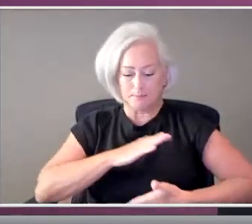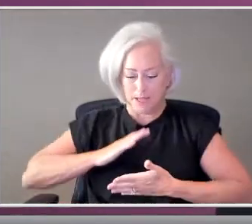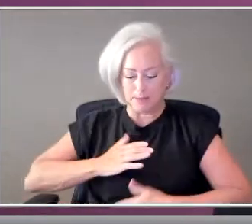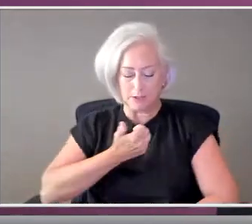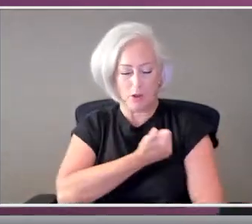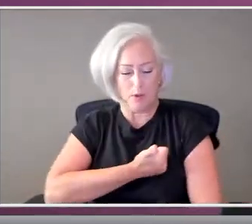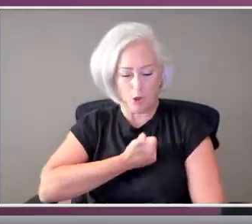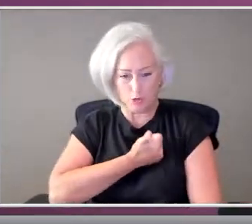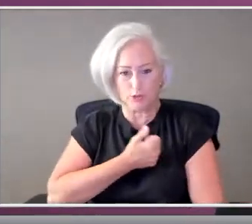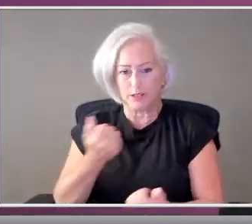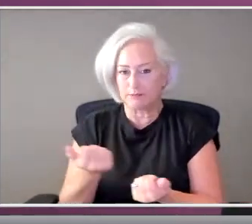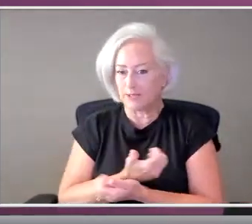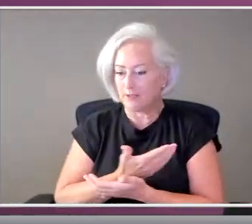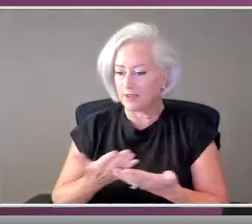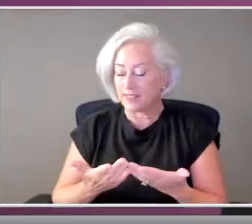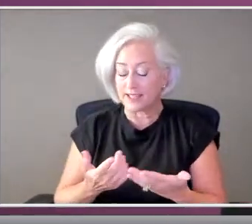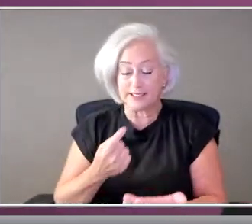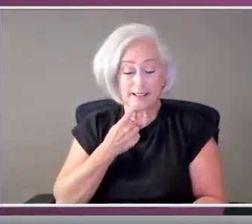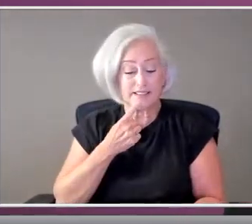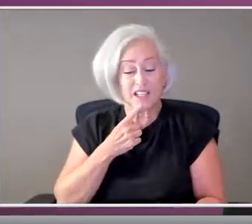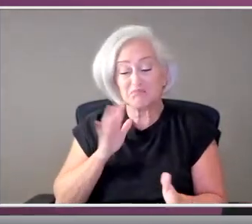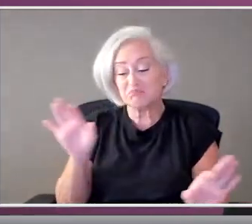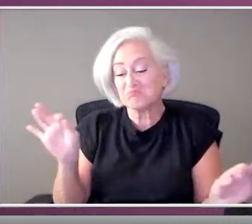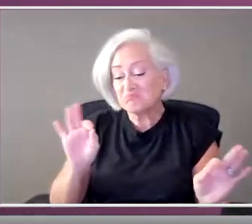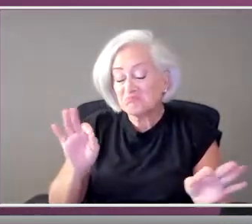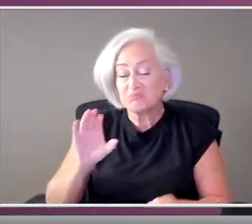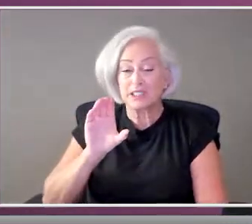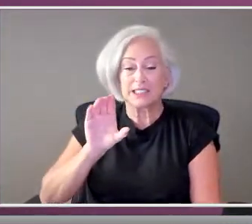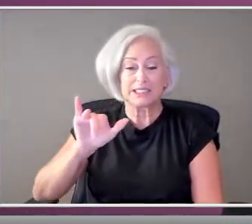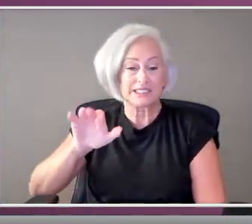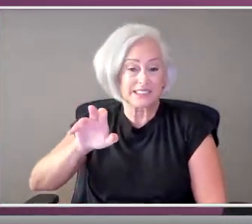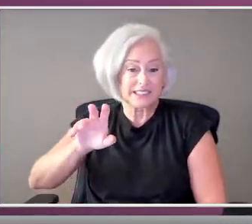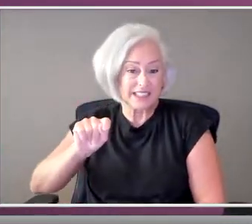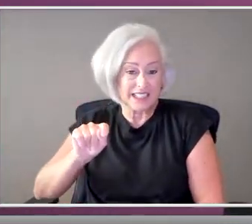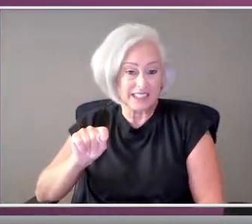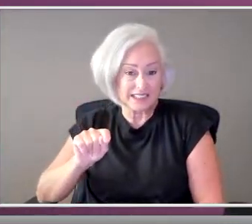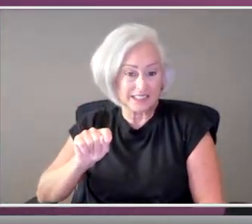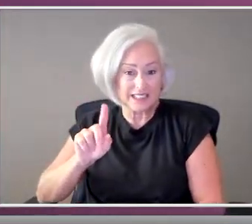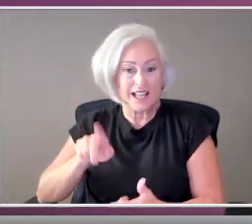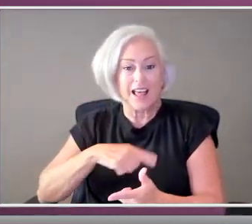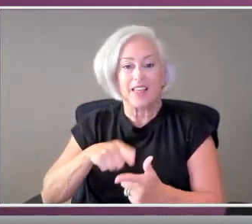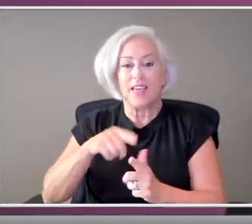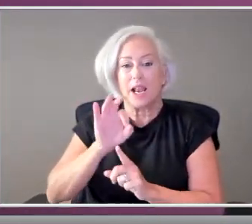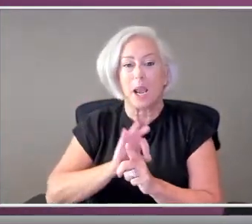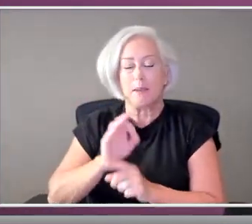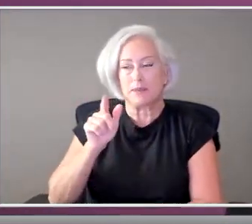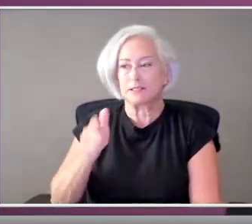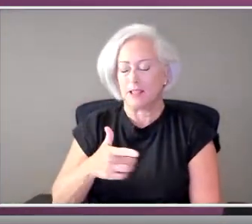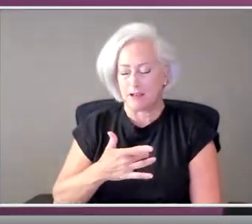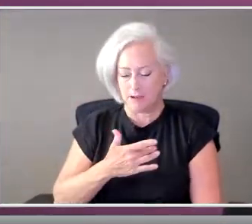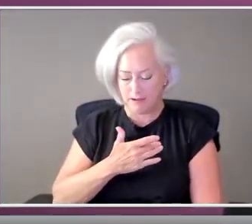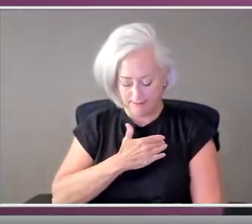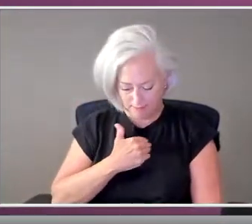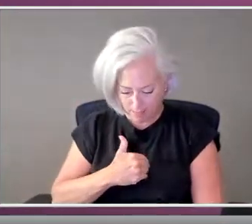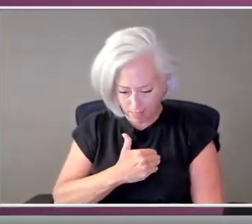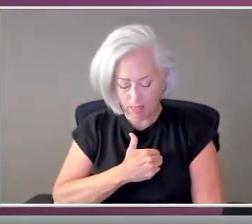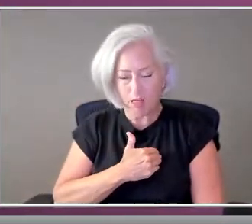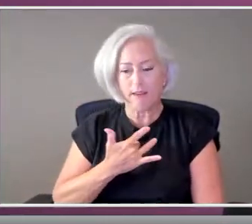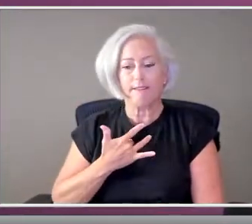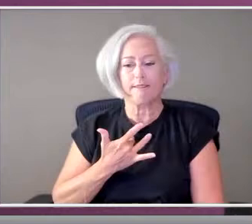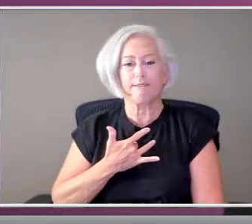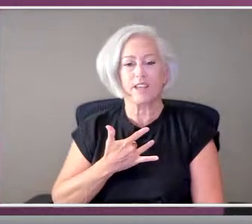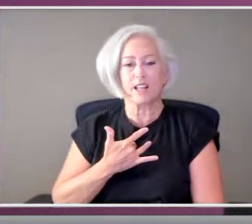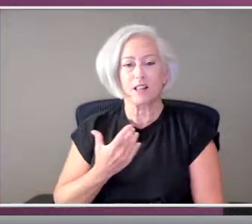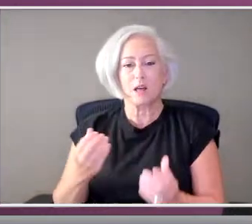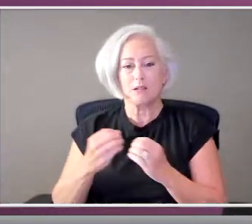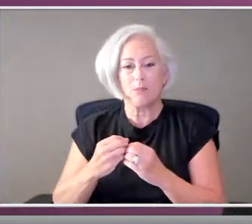and, that's what they said. Oh, it's just a cyst. It's nothing, And then 9 months later, I found another bigger knot